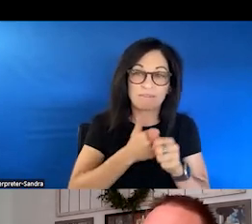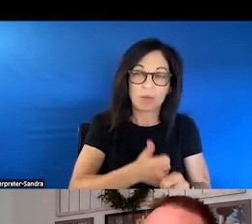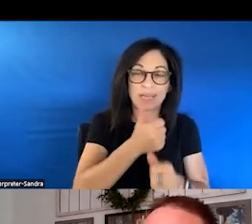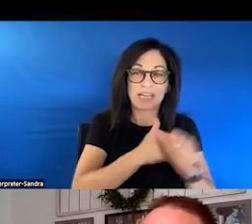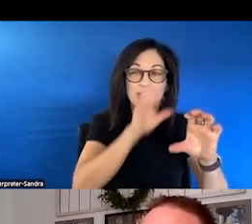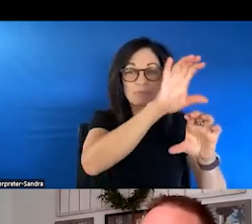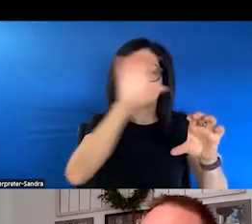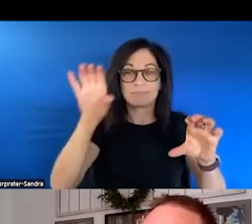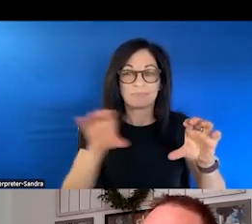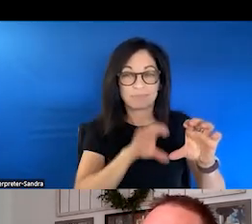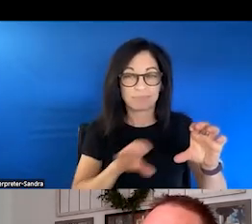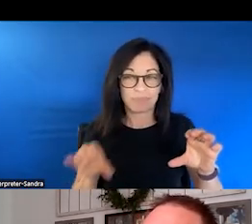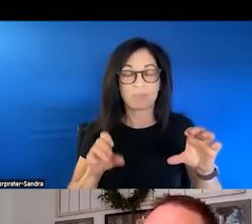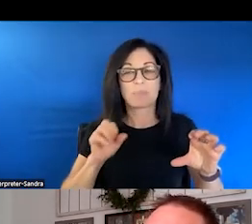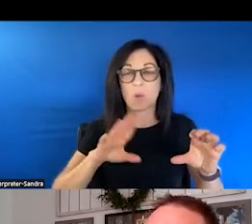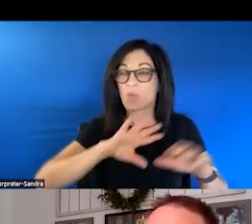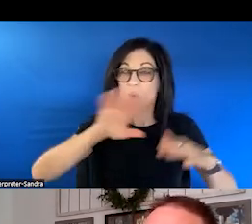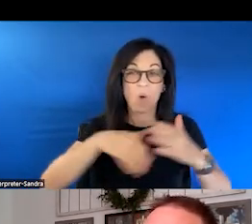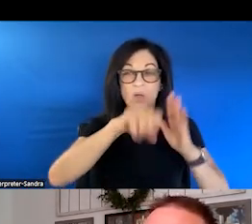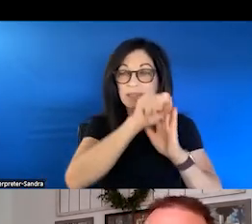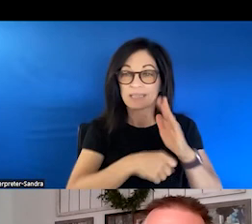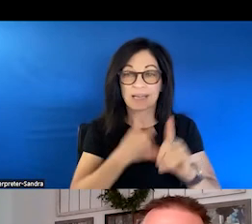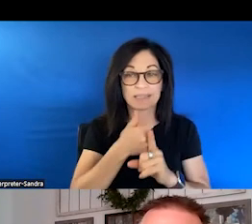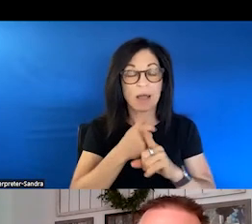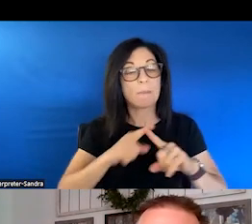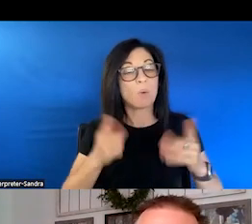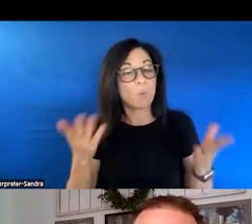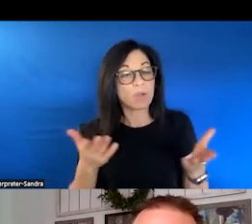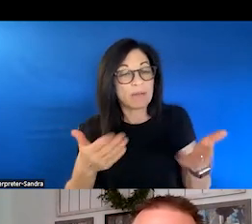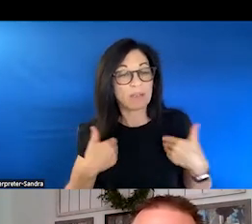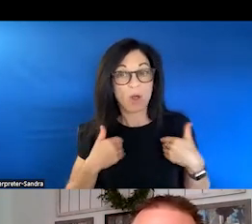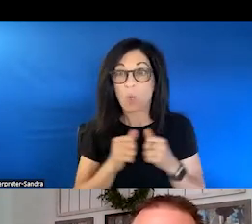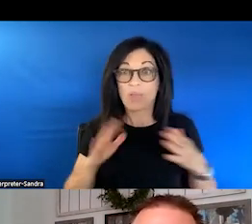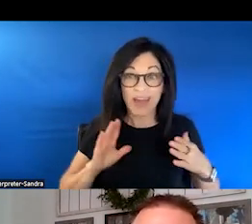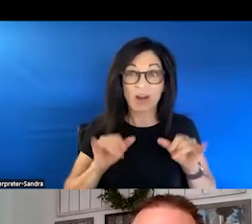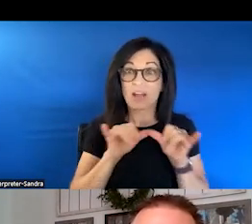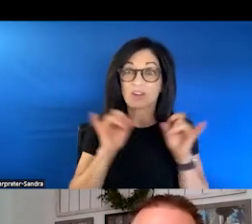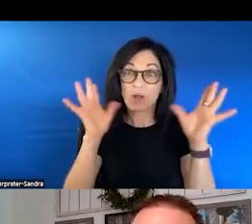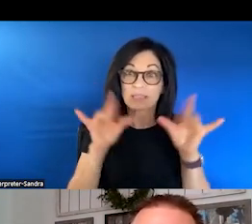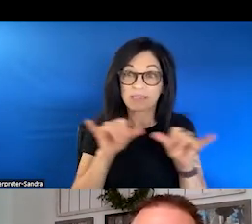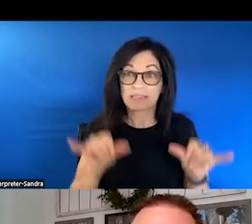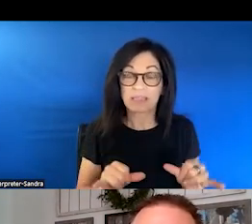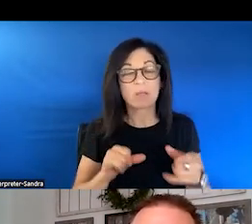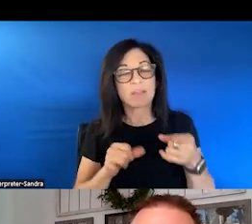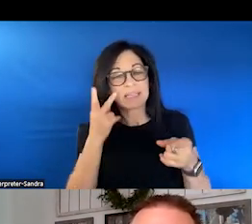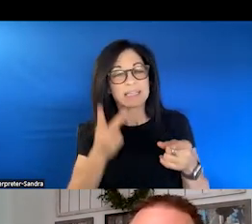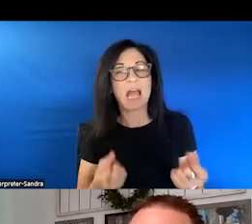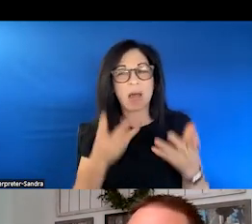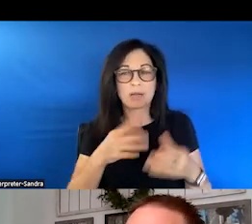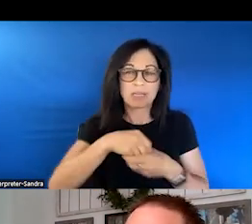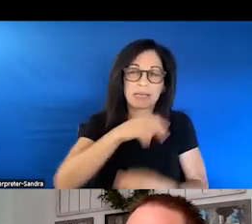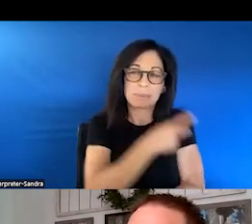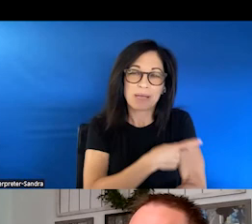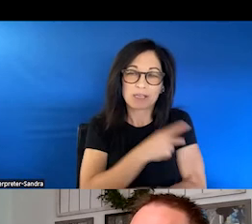whole state. And if you recall, Brian, what we have is without a crisis system, our projection of what this would cost an inpatient and emergency room